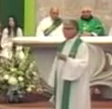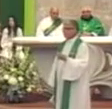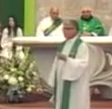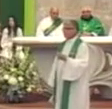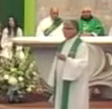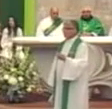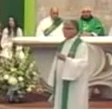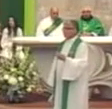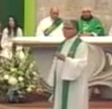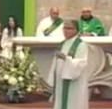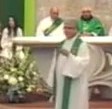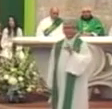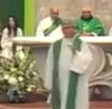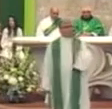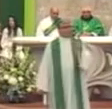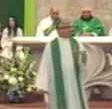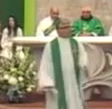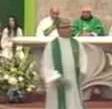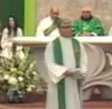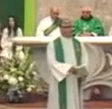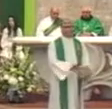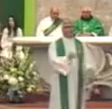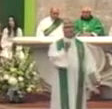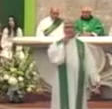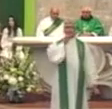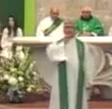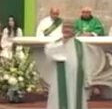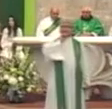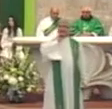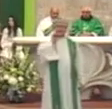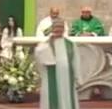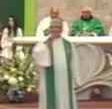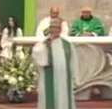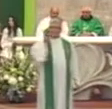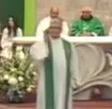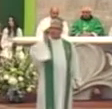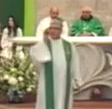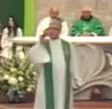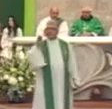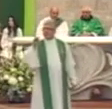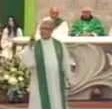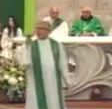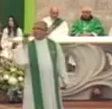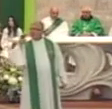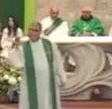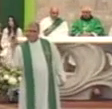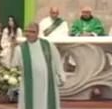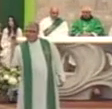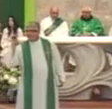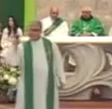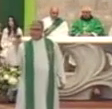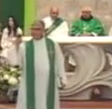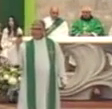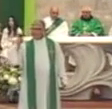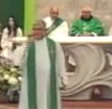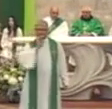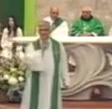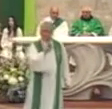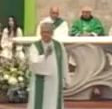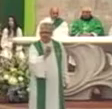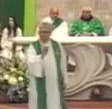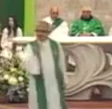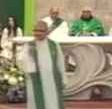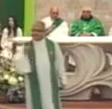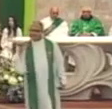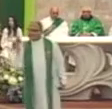Christ. And you hear Paul saying, give yourself fully as